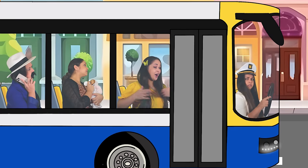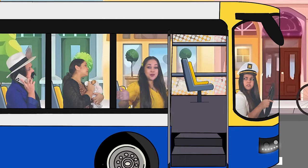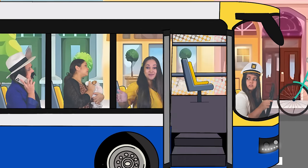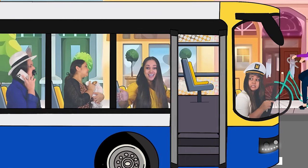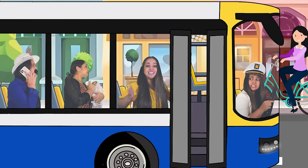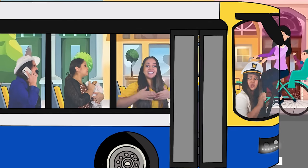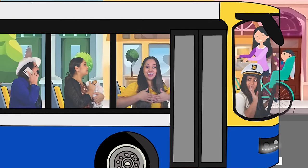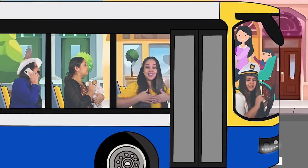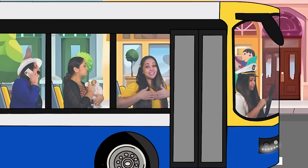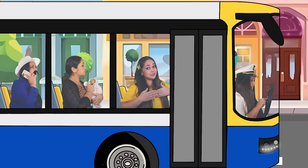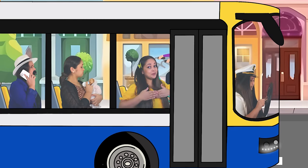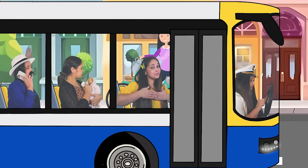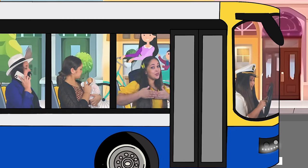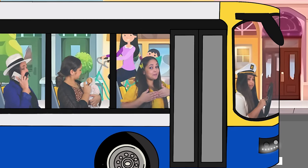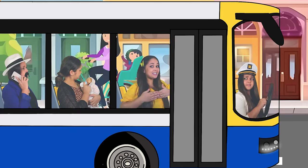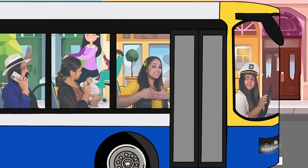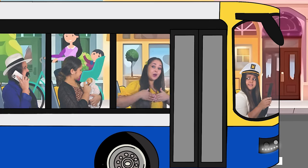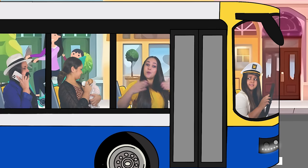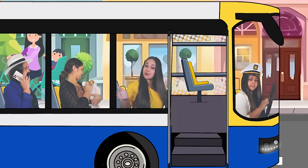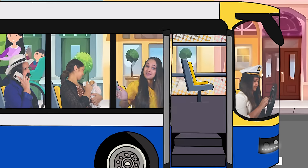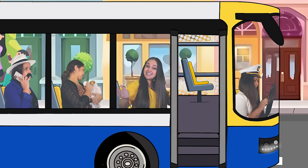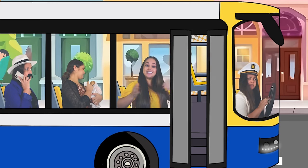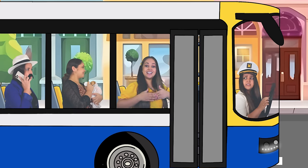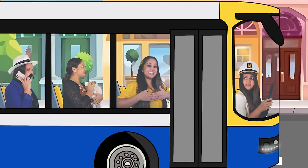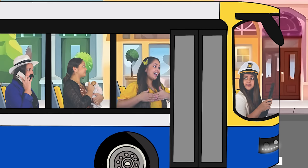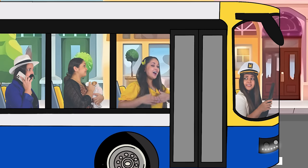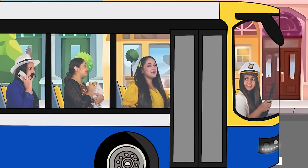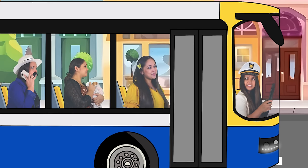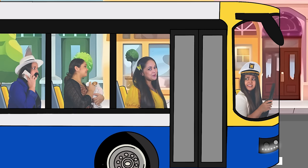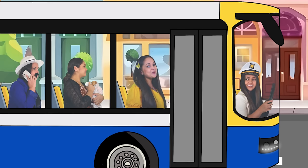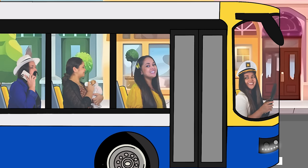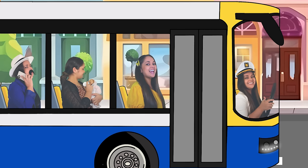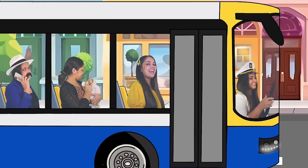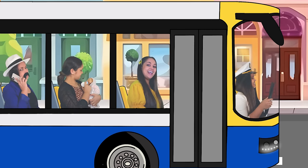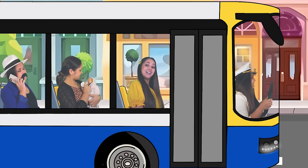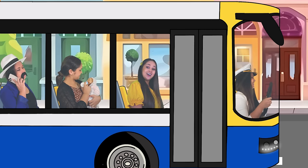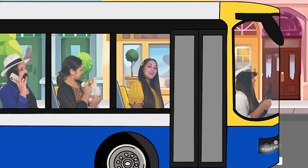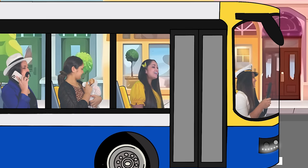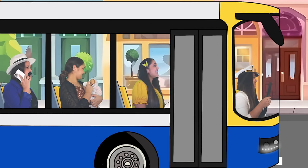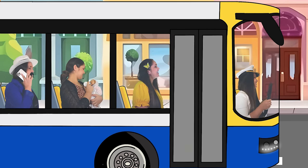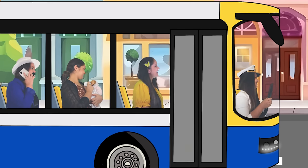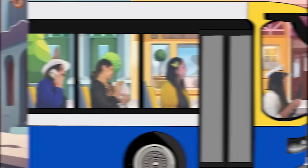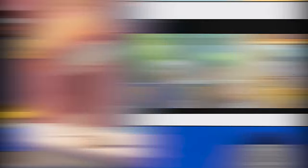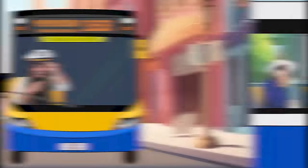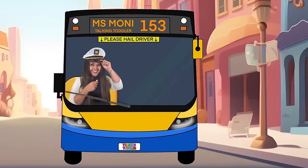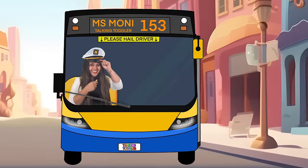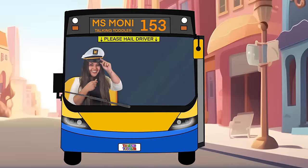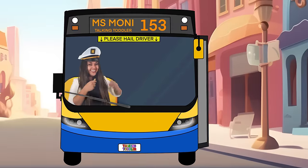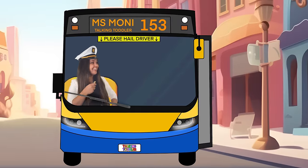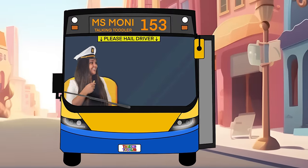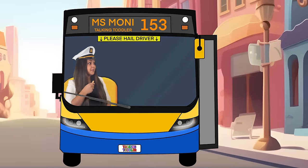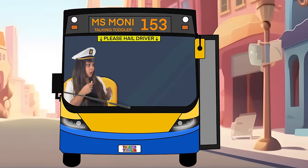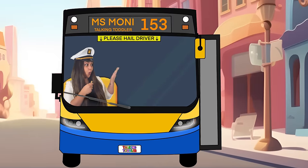Shut, open and shut, the doors on the bus go open and shut all day long. The